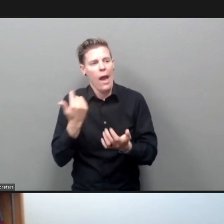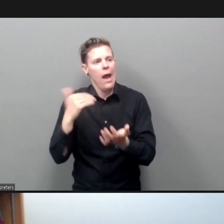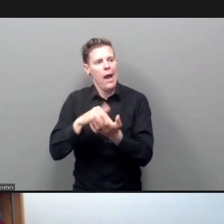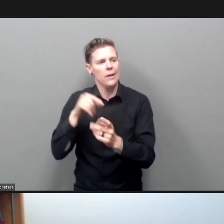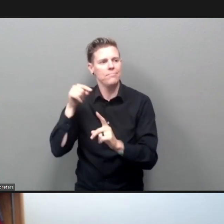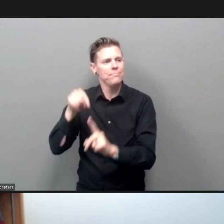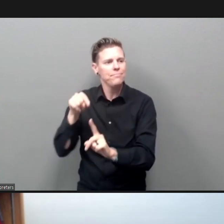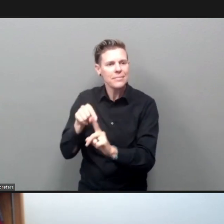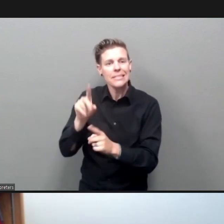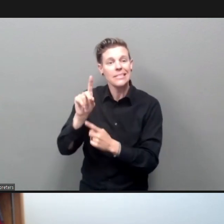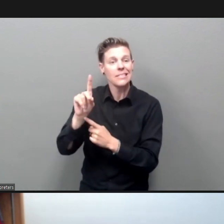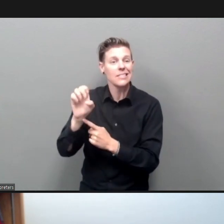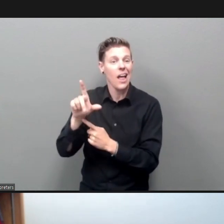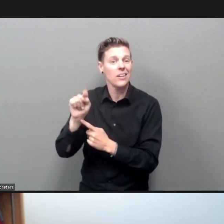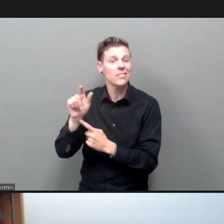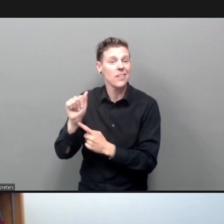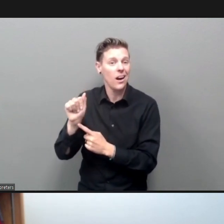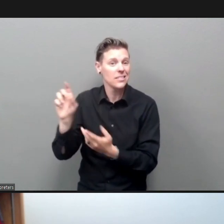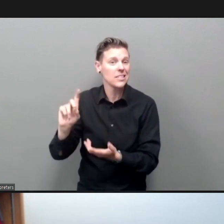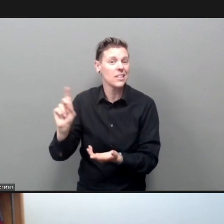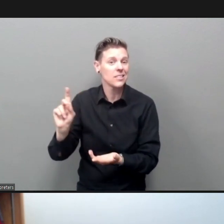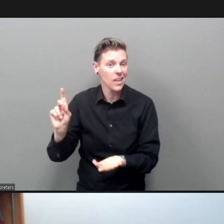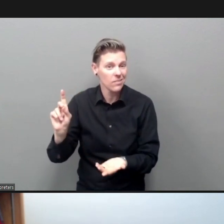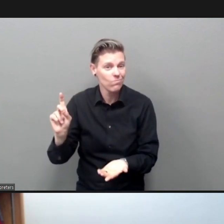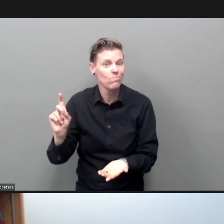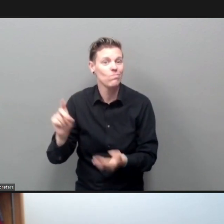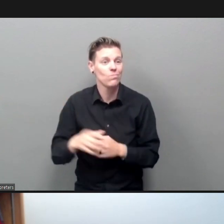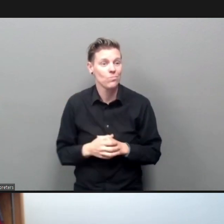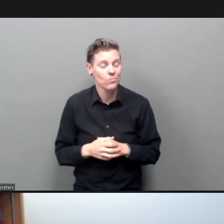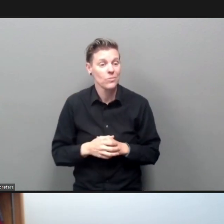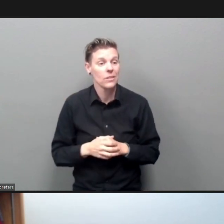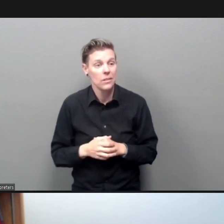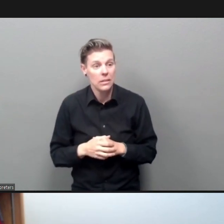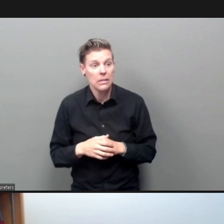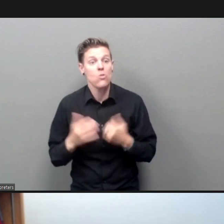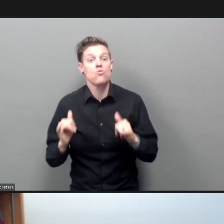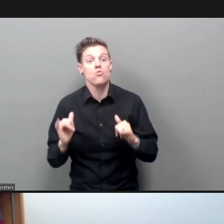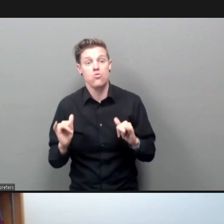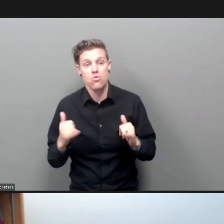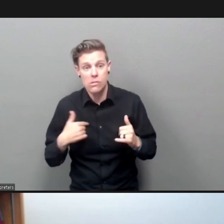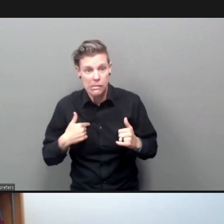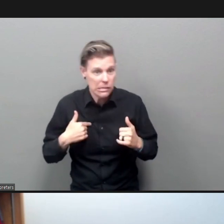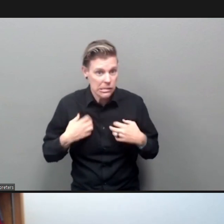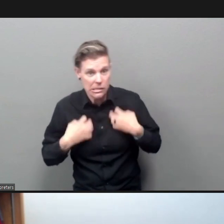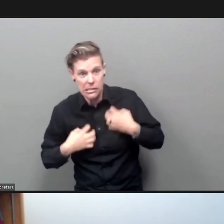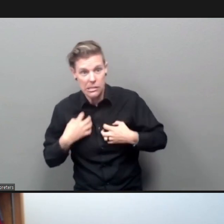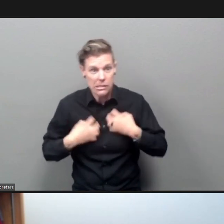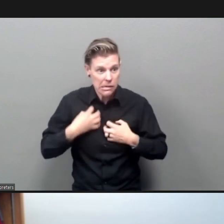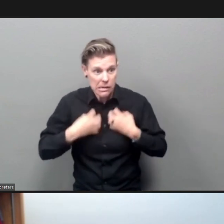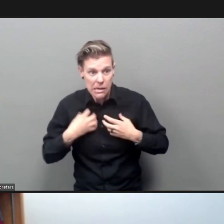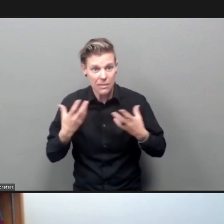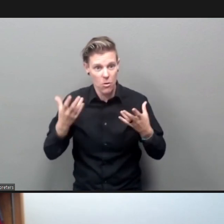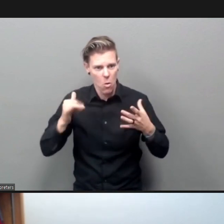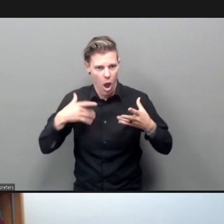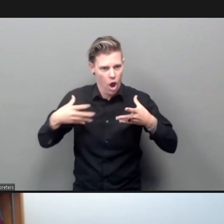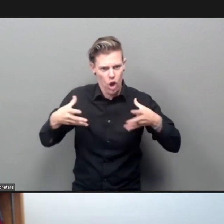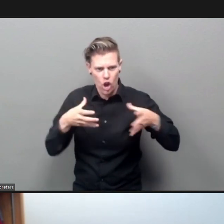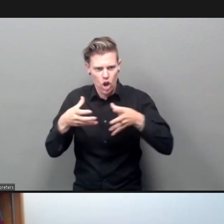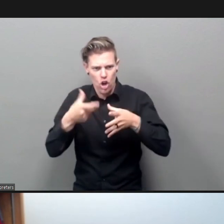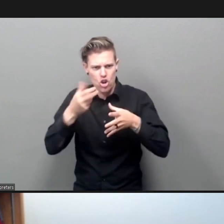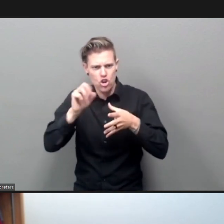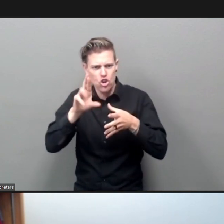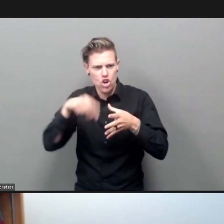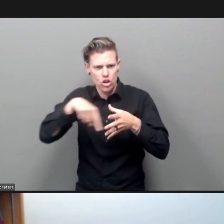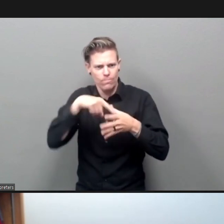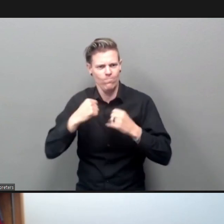of calls into question the whole herd immunity idea. I think I kind of switched over to more of the influenza